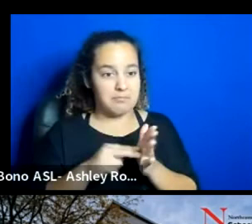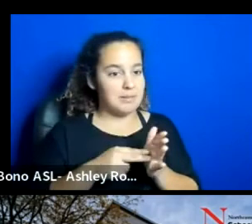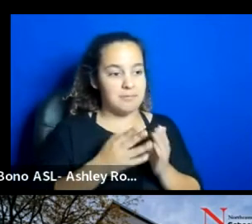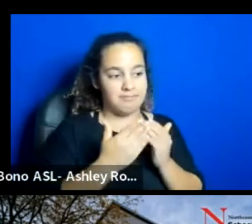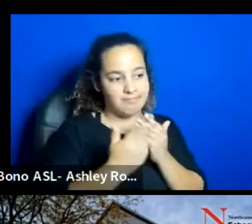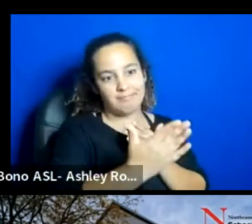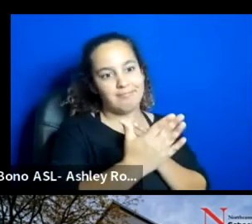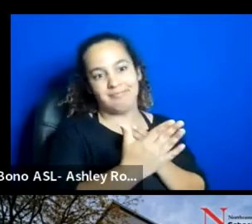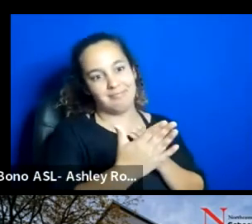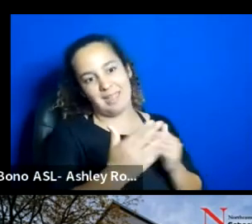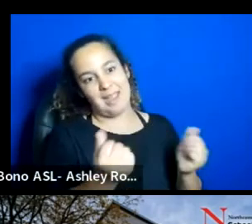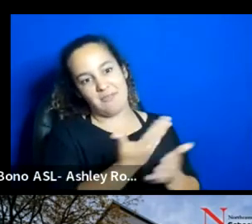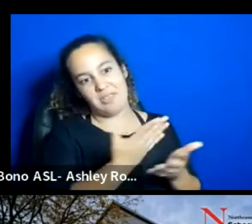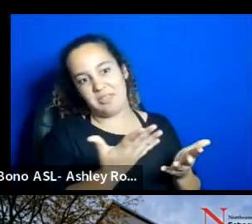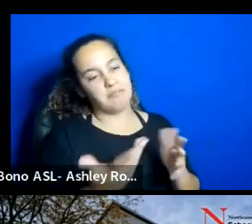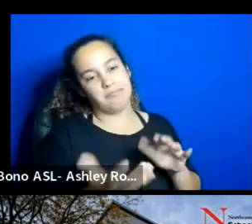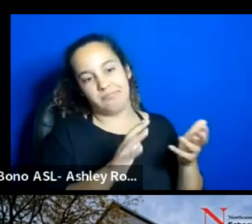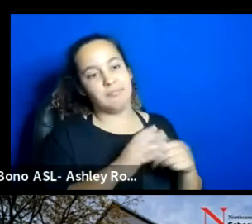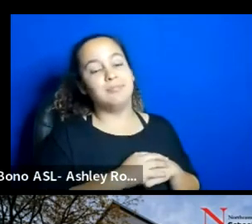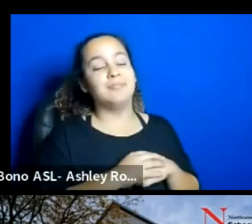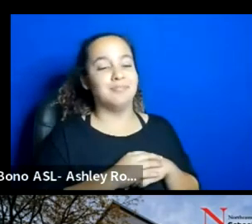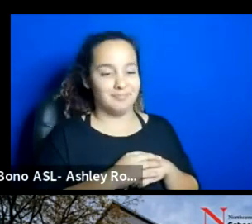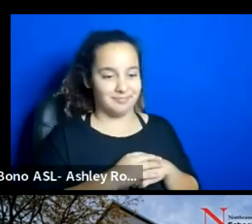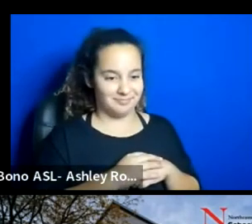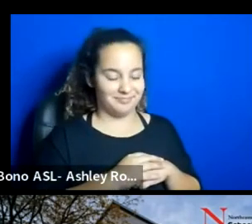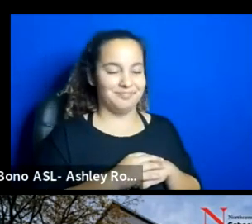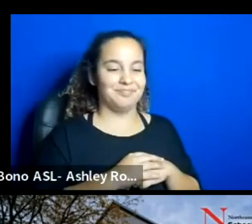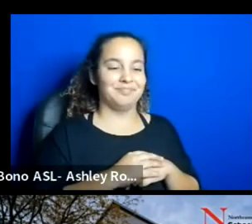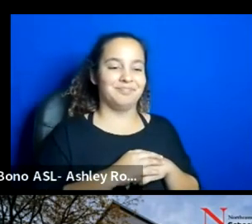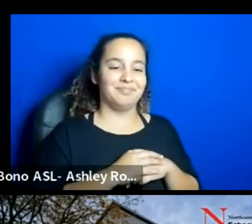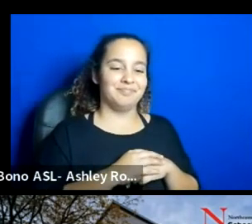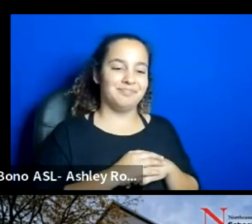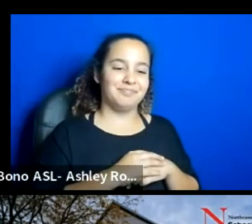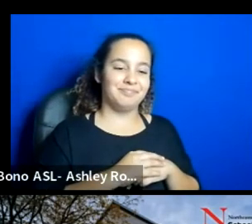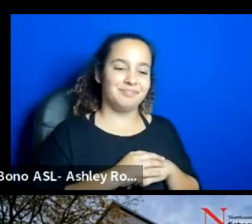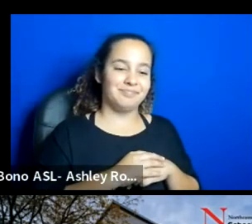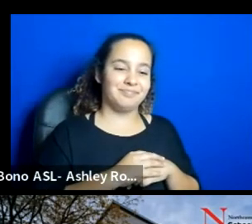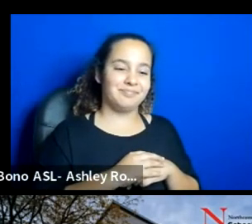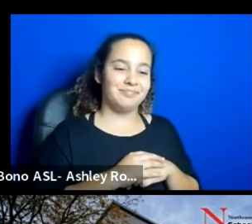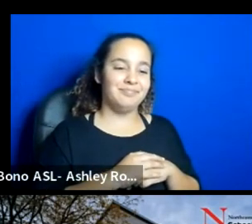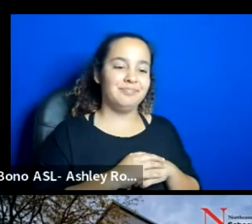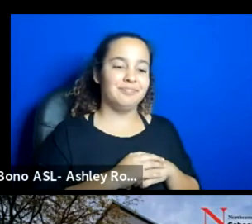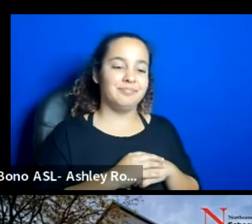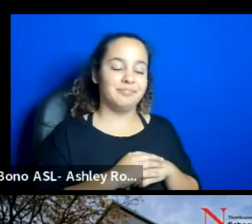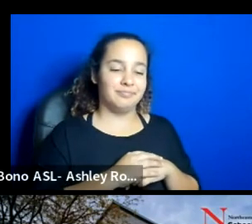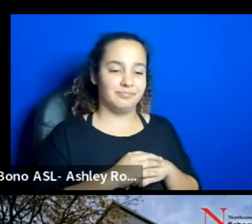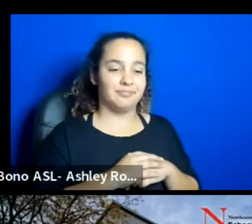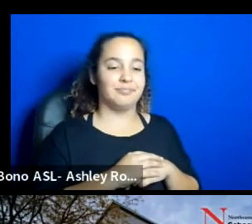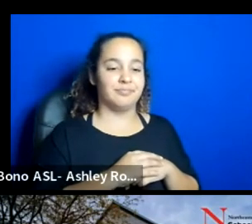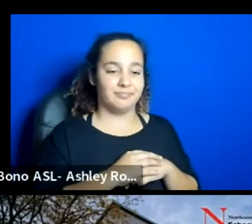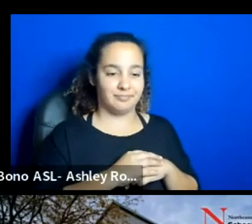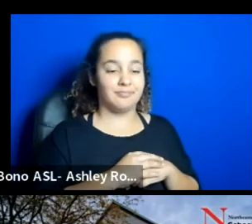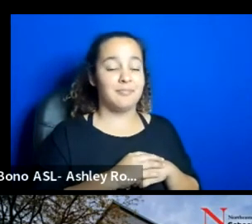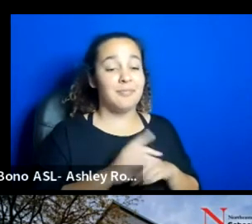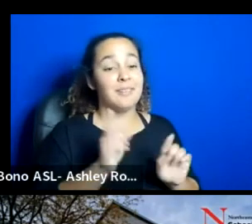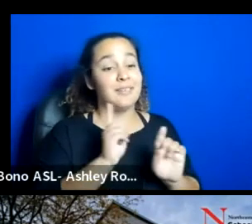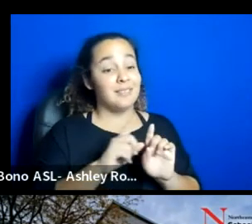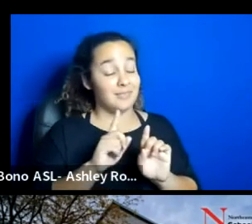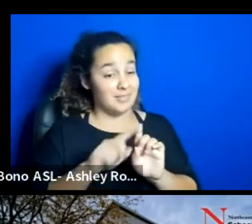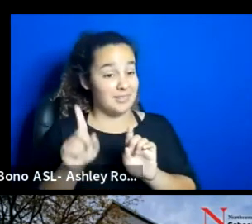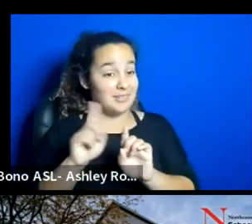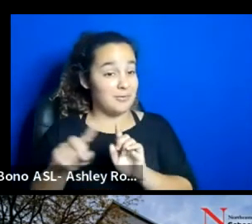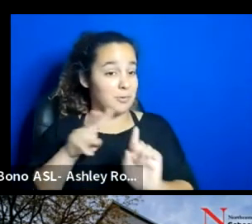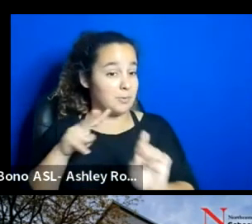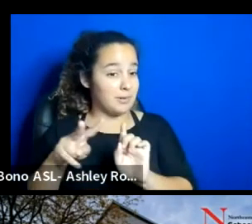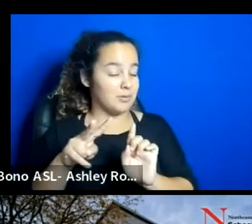power structures embedded in its administration. There are interesting references to infrastructures, but my question